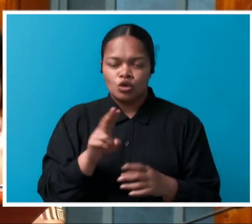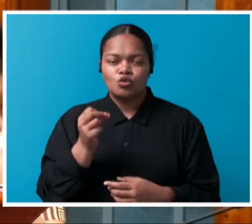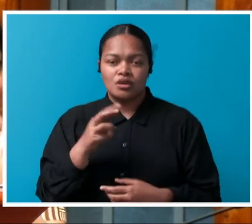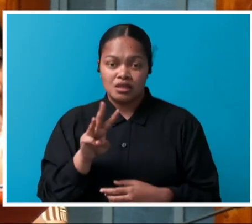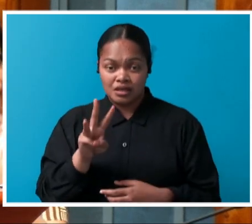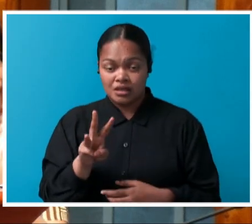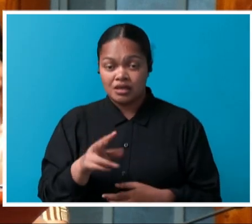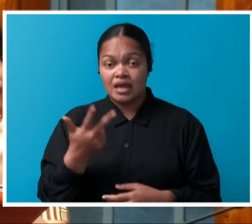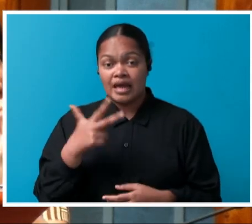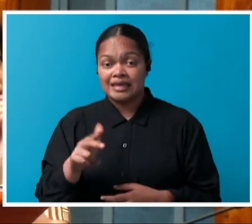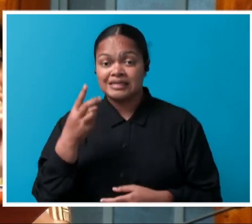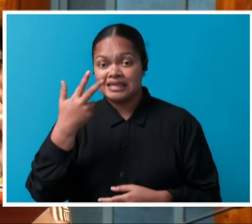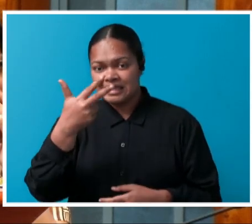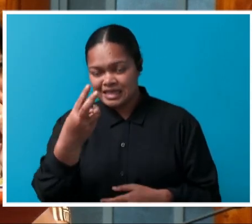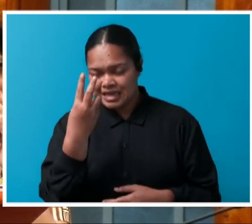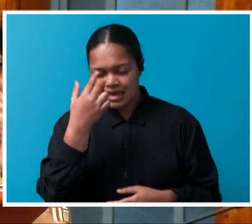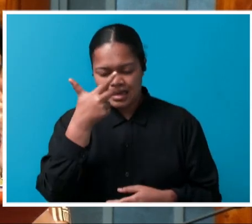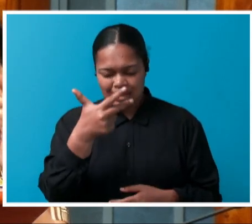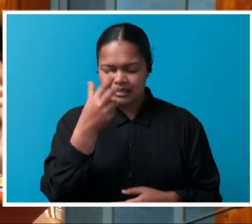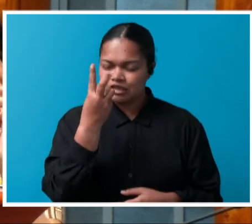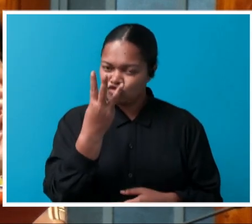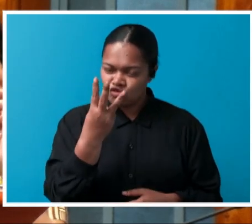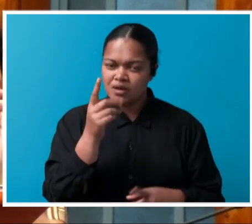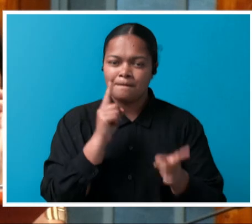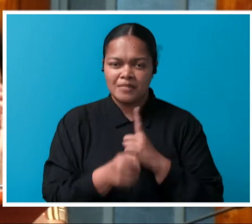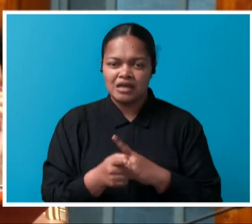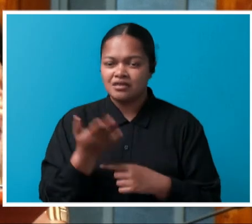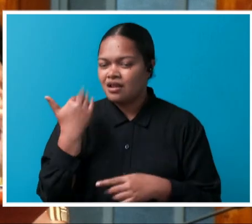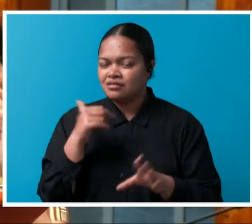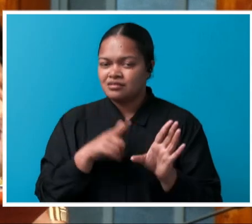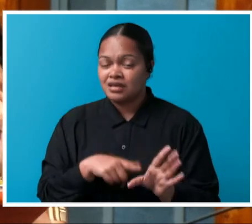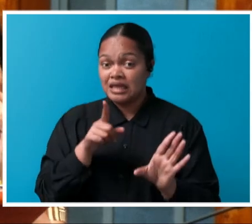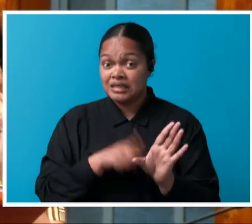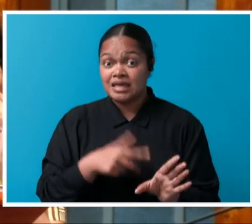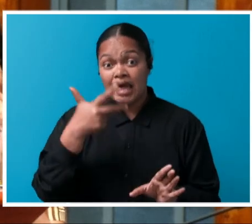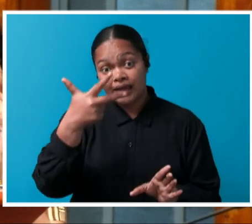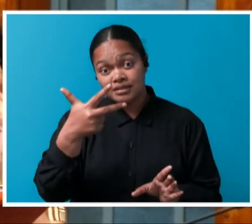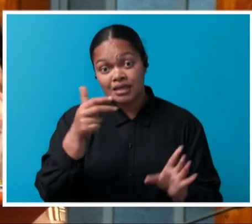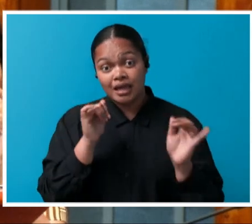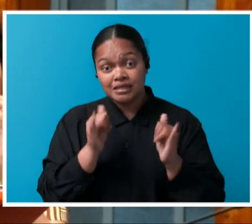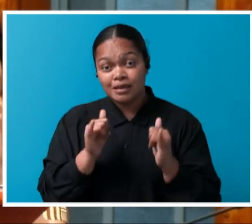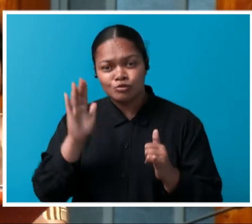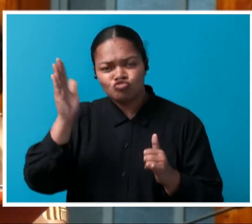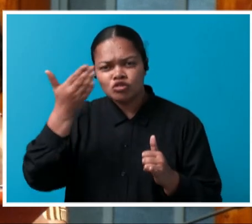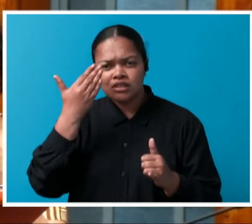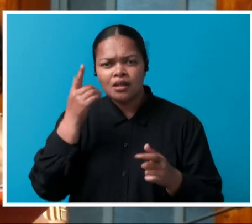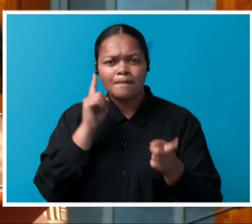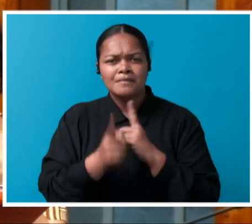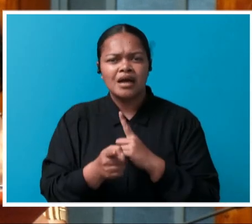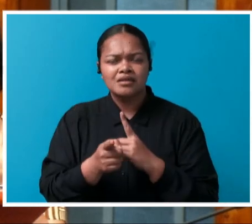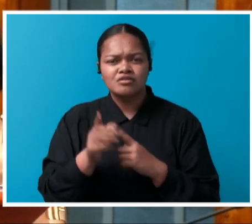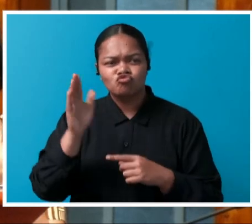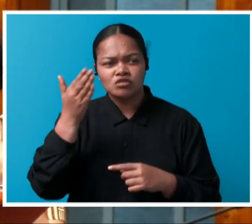to 83% pass in 2024. For the year 8 exam, we achieved a pass rate of